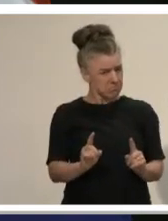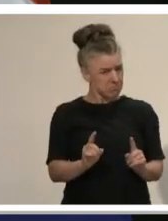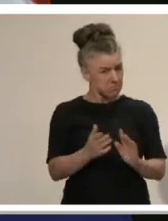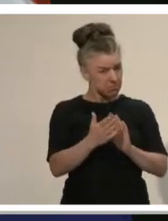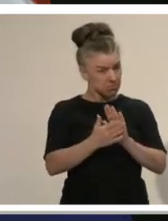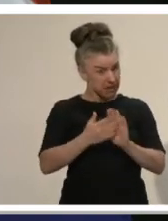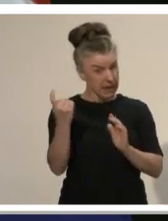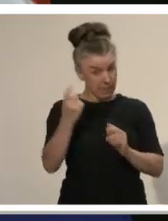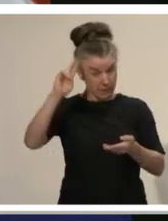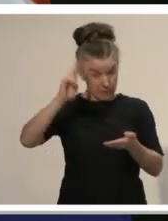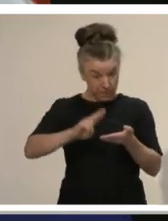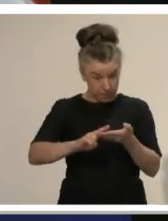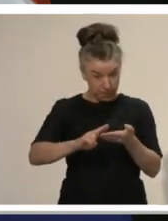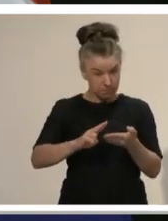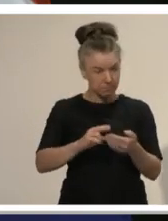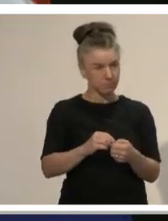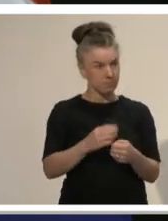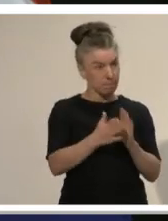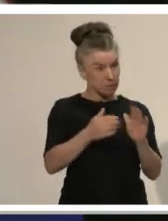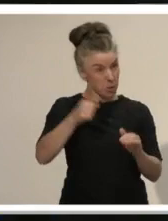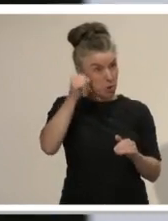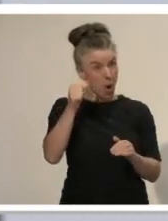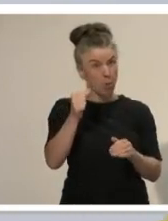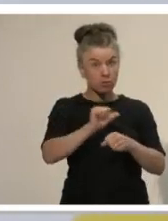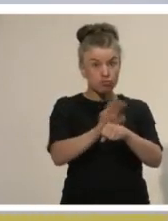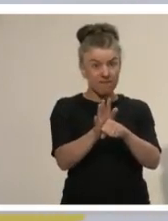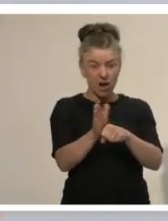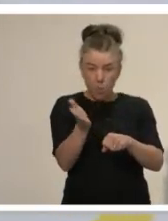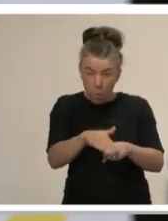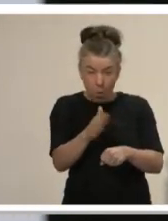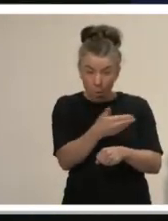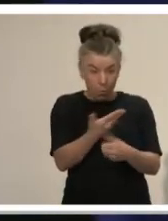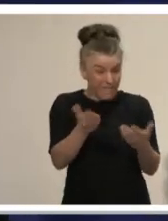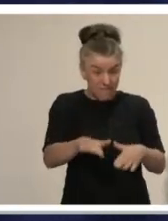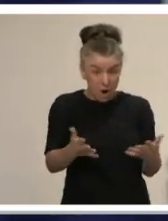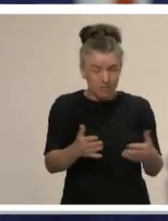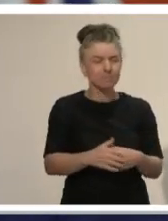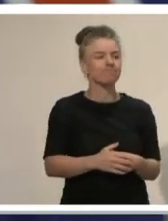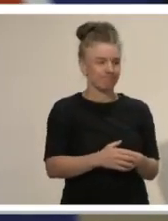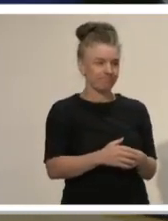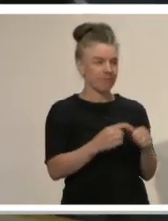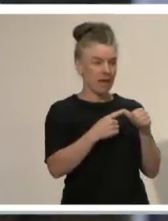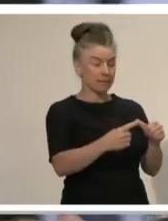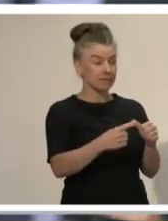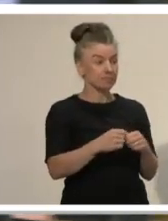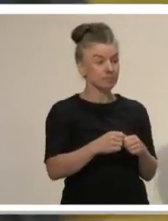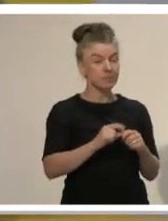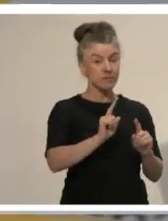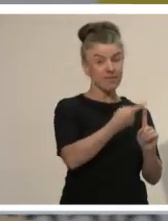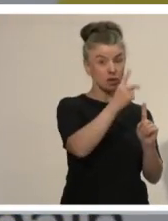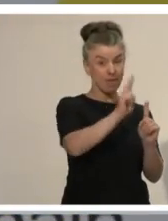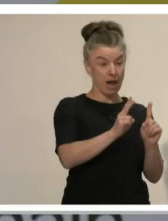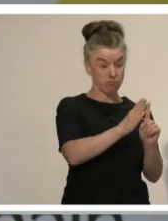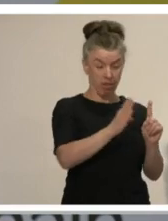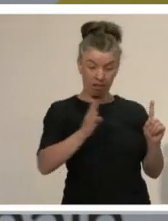to elimination? So my team's gone back through every case since the 1st of April to narrow